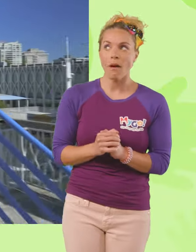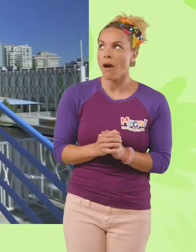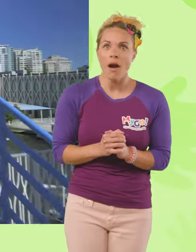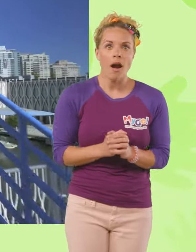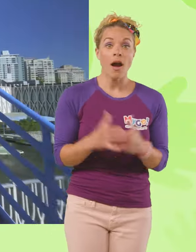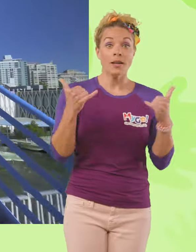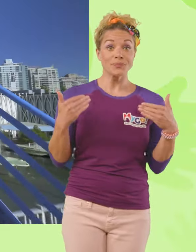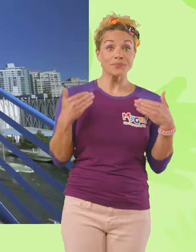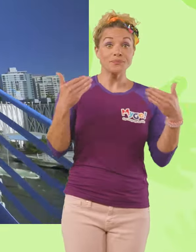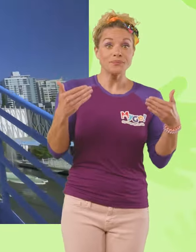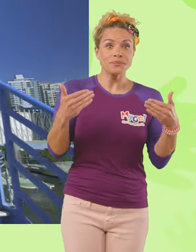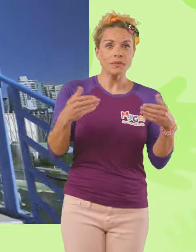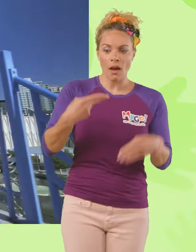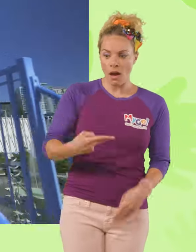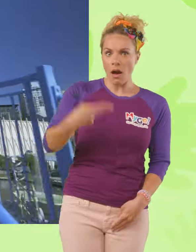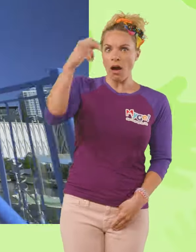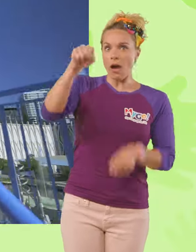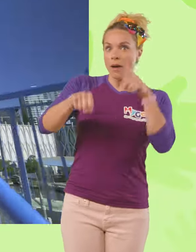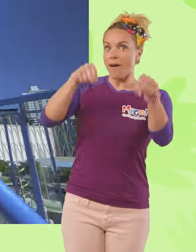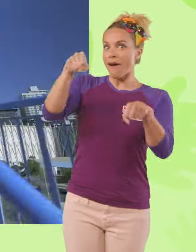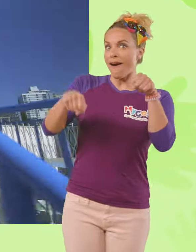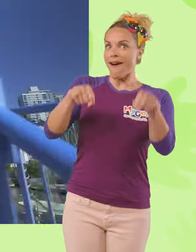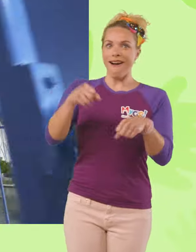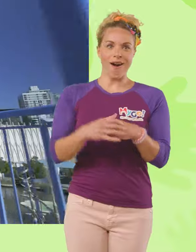Woo! Now we're gonna do the high-rise bike.